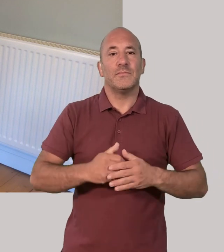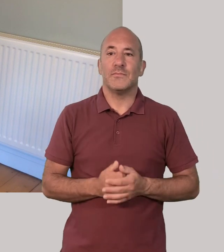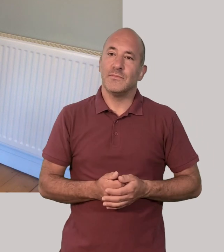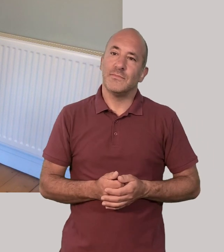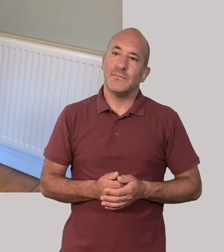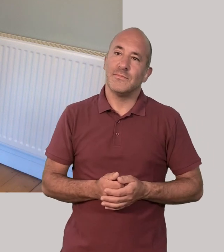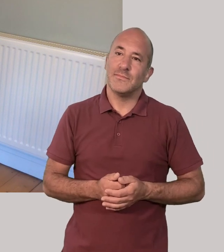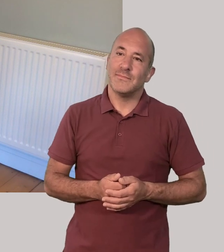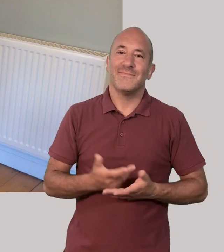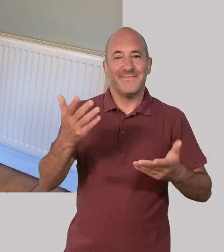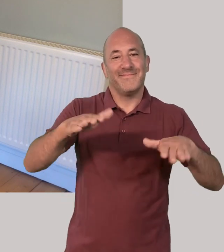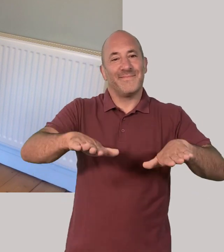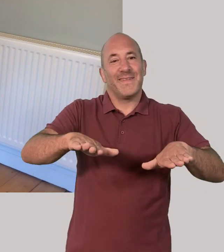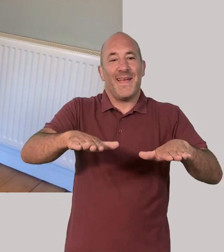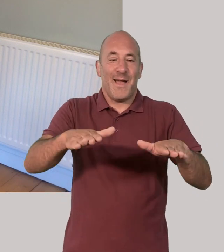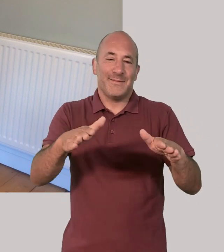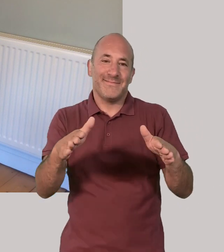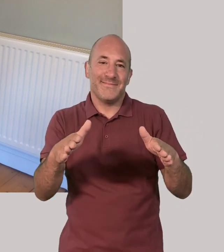So shifting to the outside,